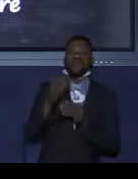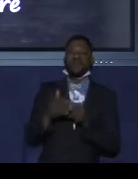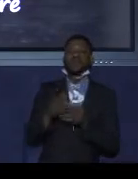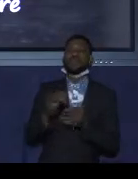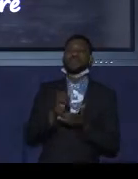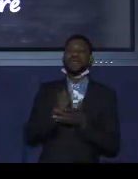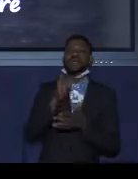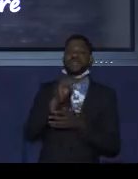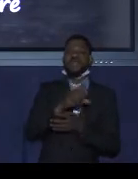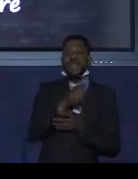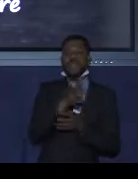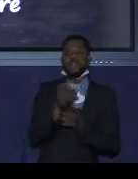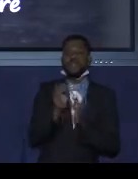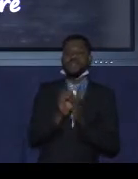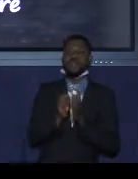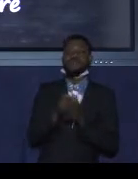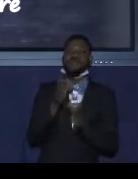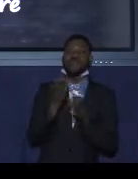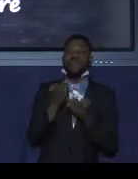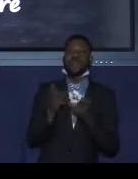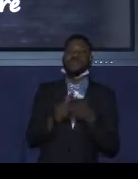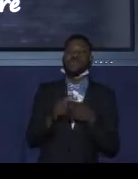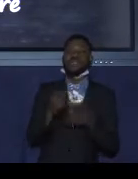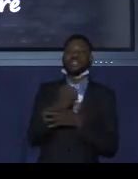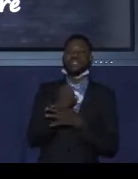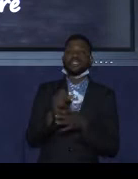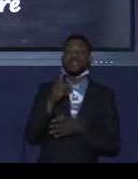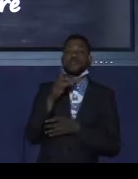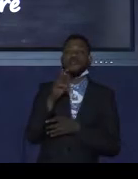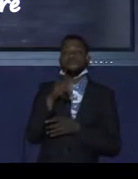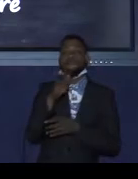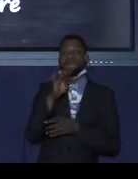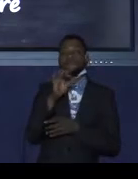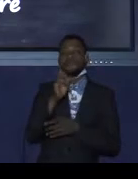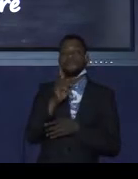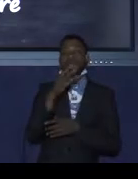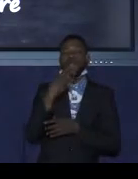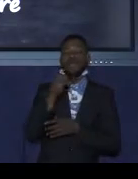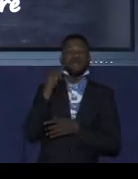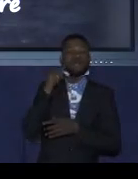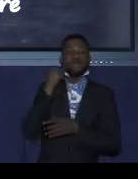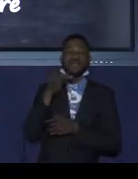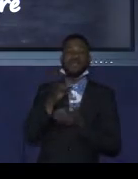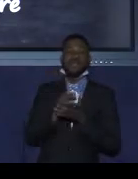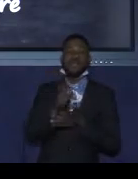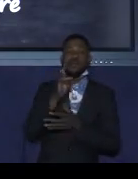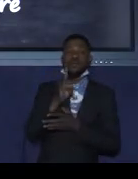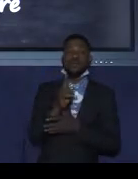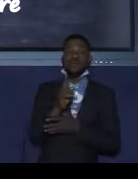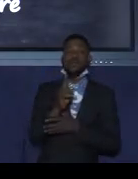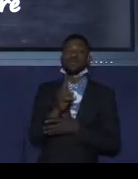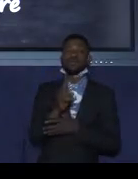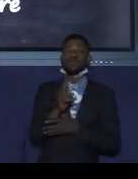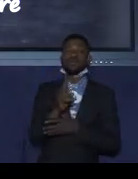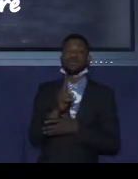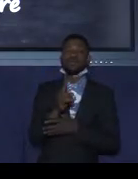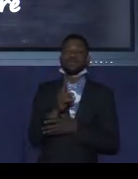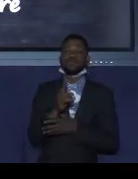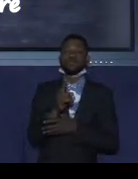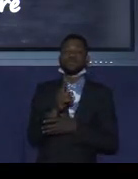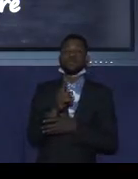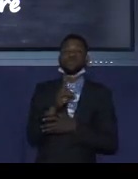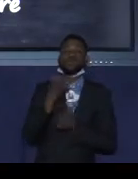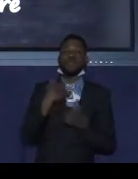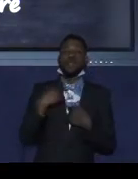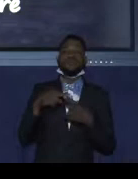whole liter. So that analogy again, if you have to share 1 pack of juice, that's 1 chivita pack or any other juice